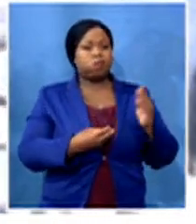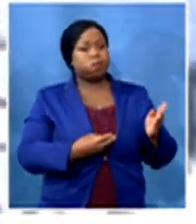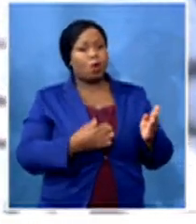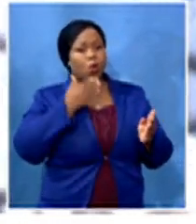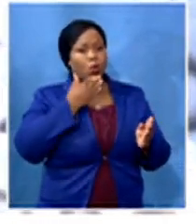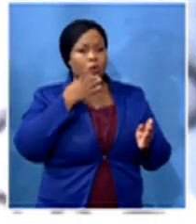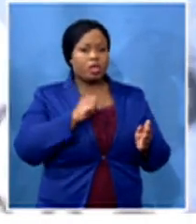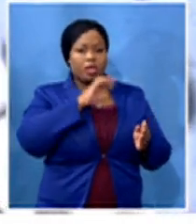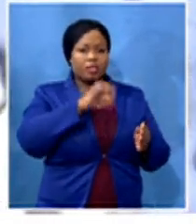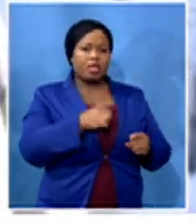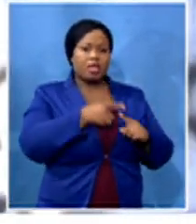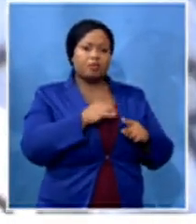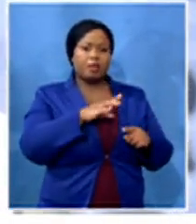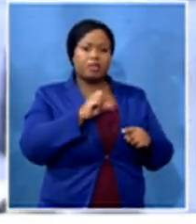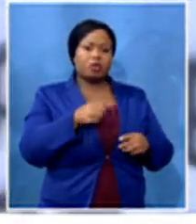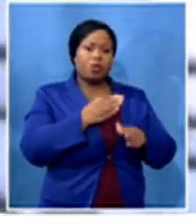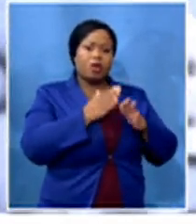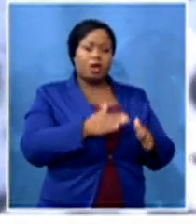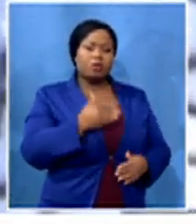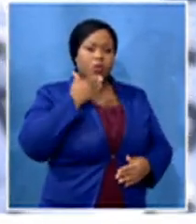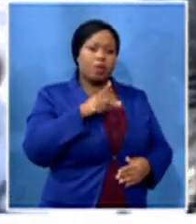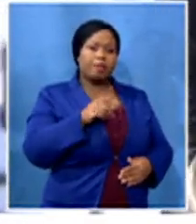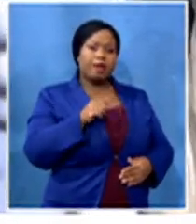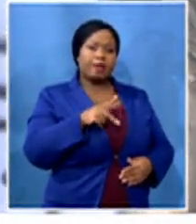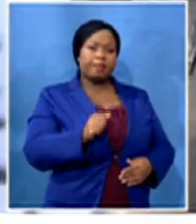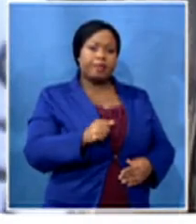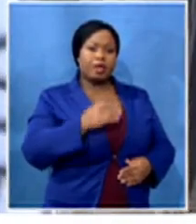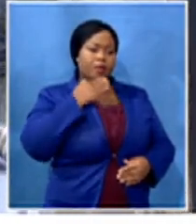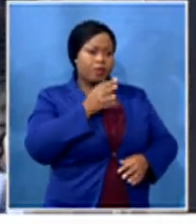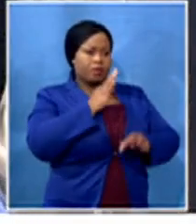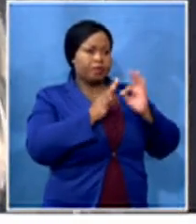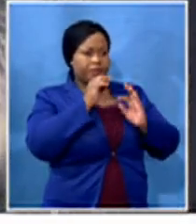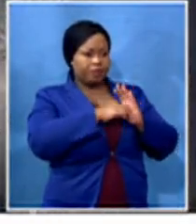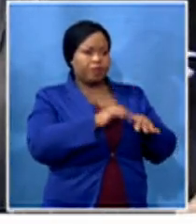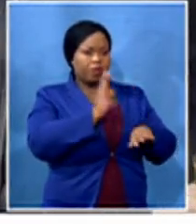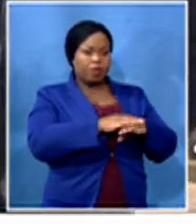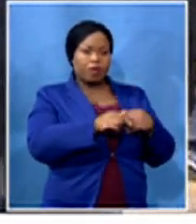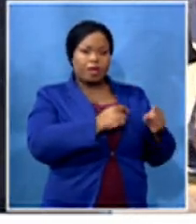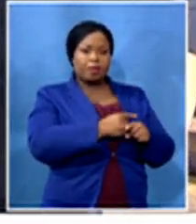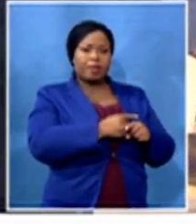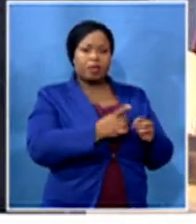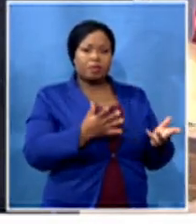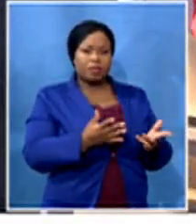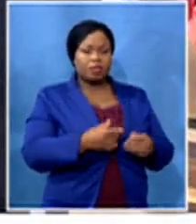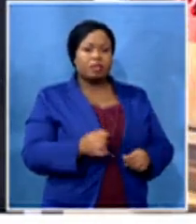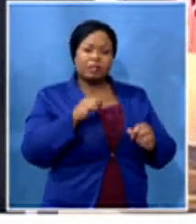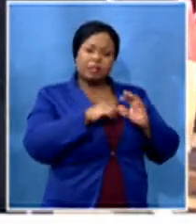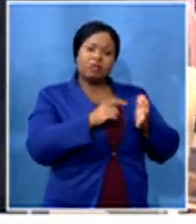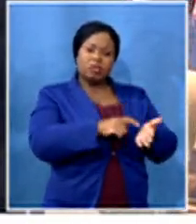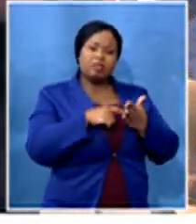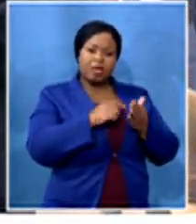of the SAA Express workers, Upapa Mulo, who's going to be speaking to us about a little bit more about their